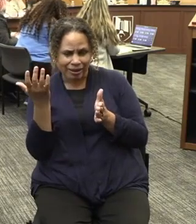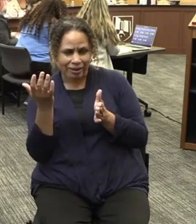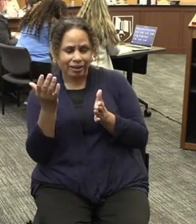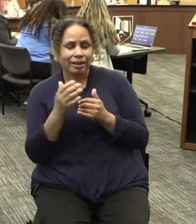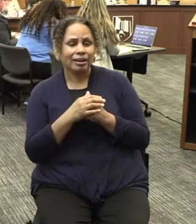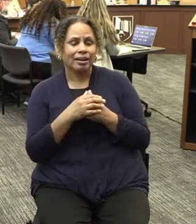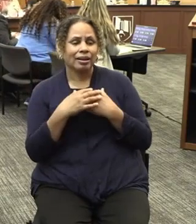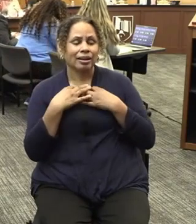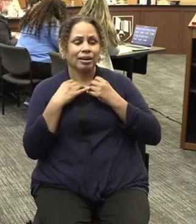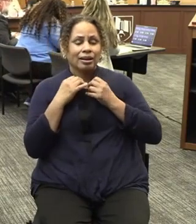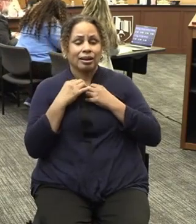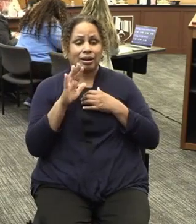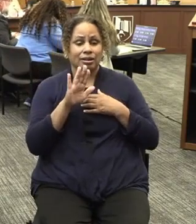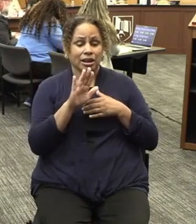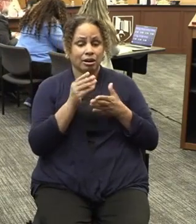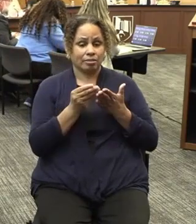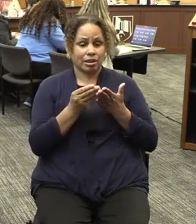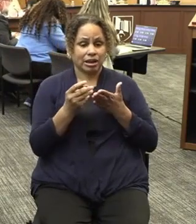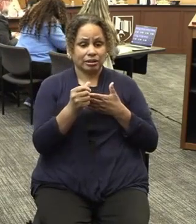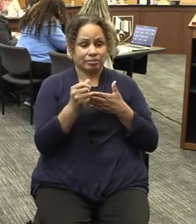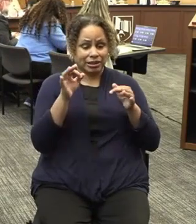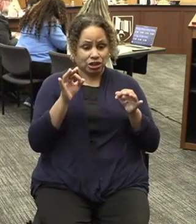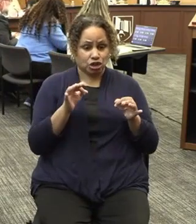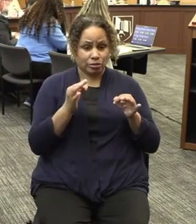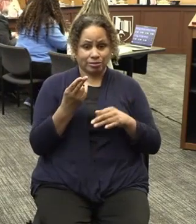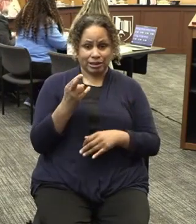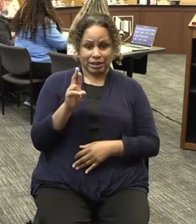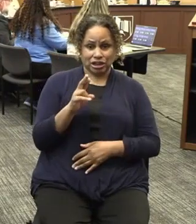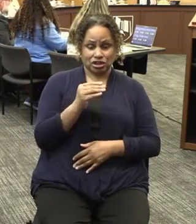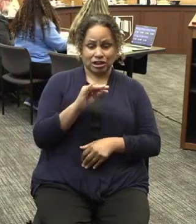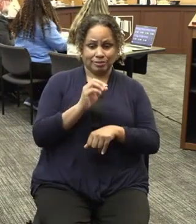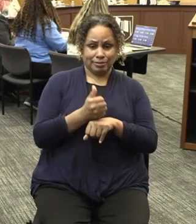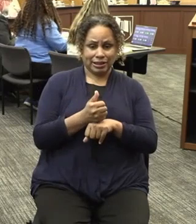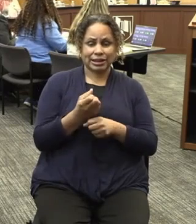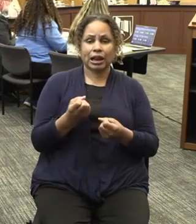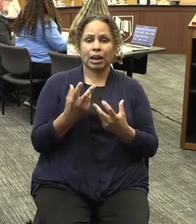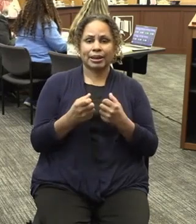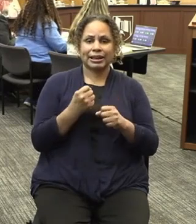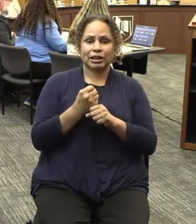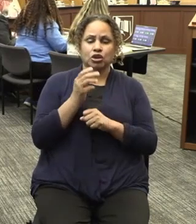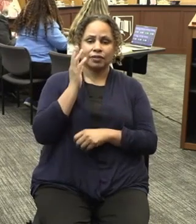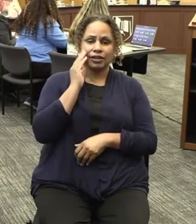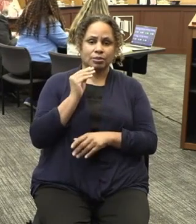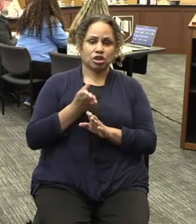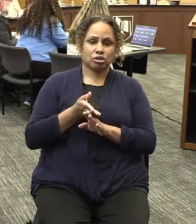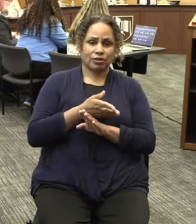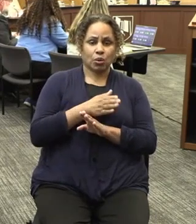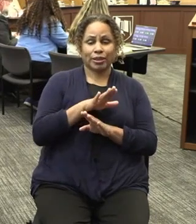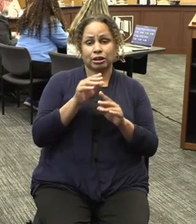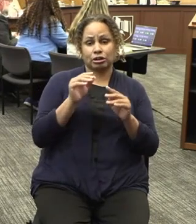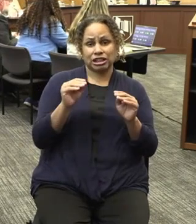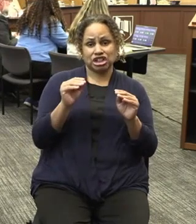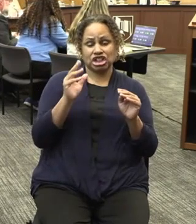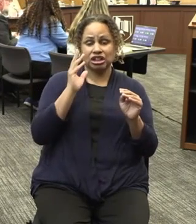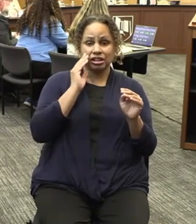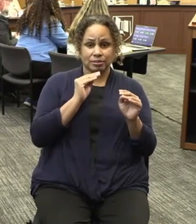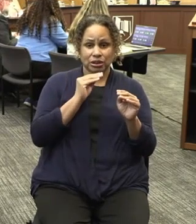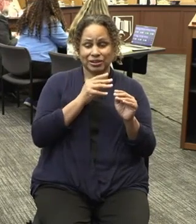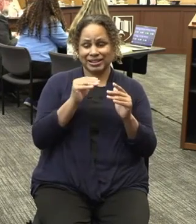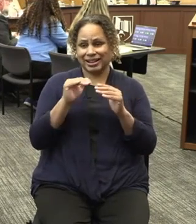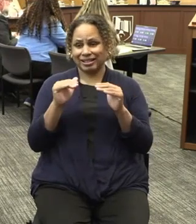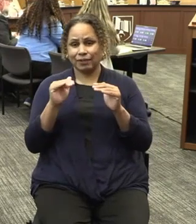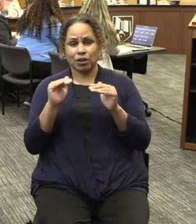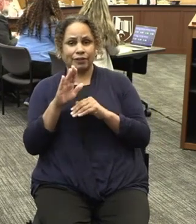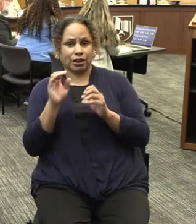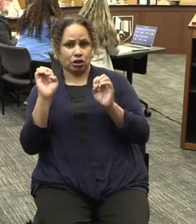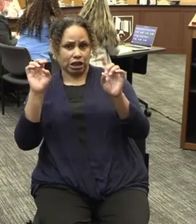Their compensation is determined by HR and it is based on years of experience, their teaching experience and their level of